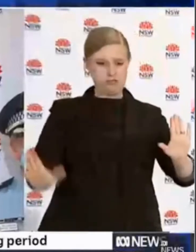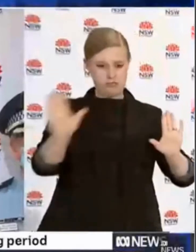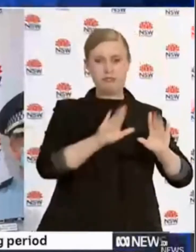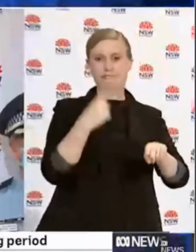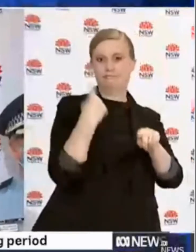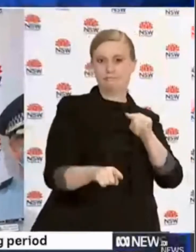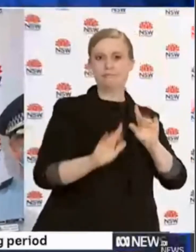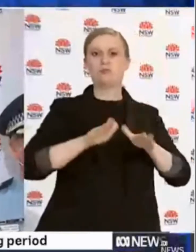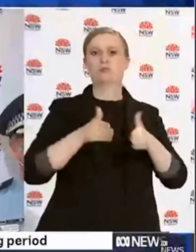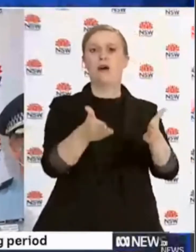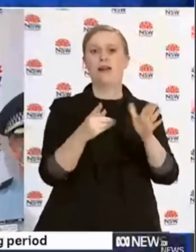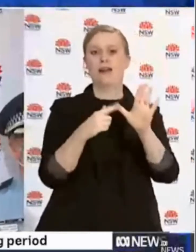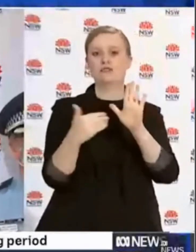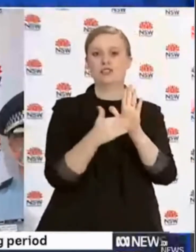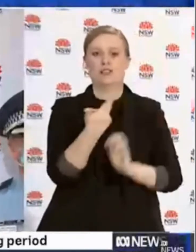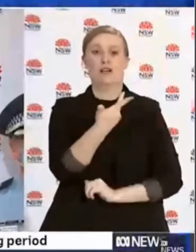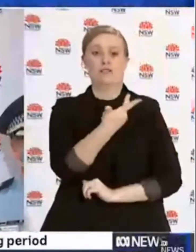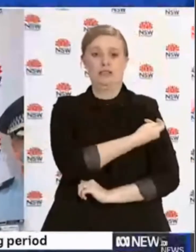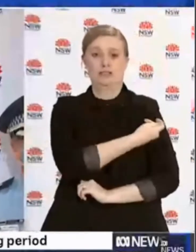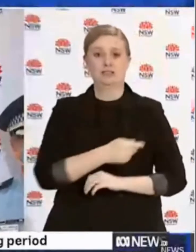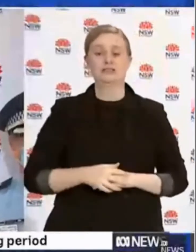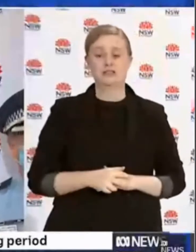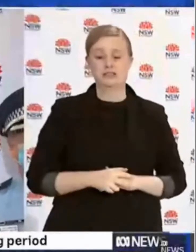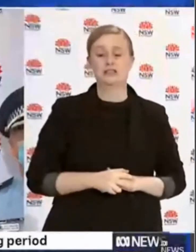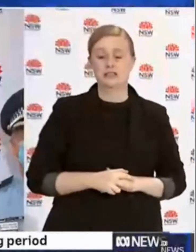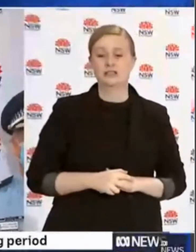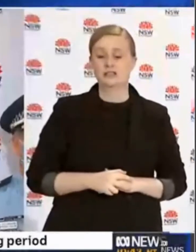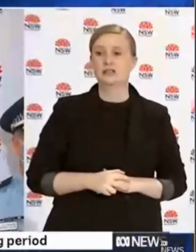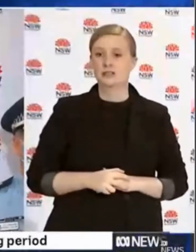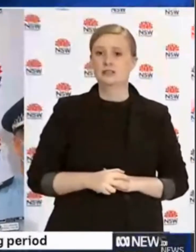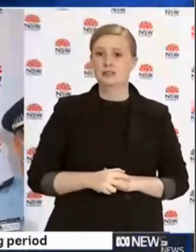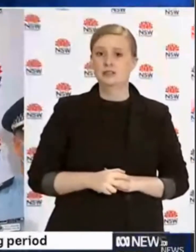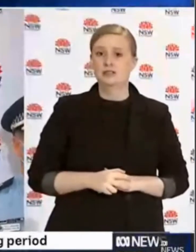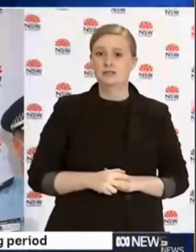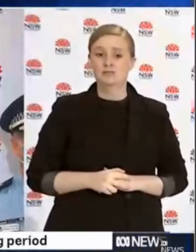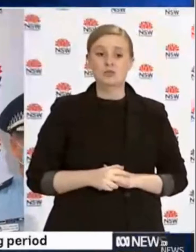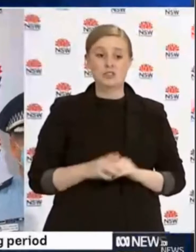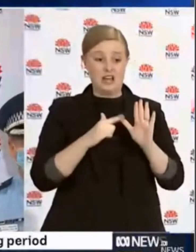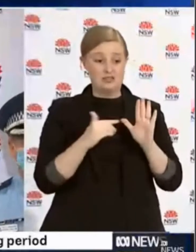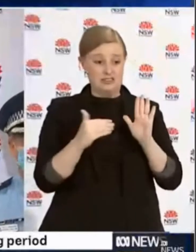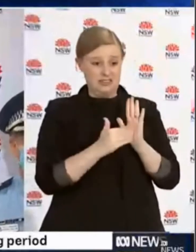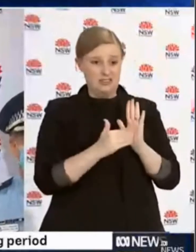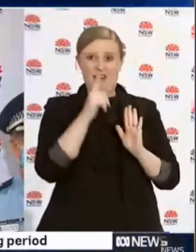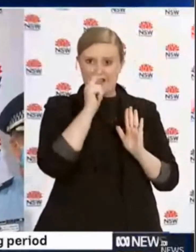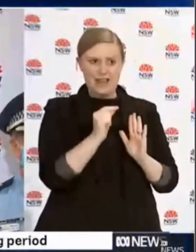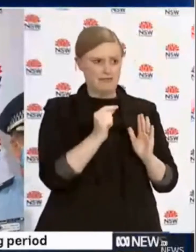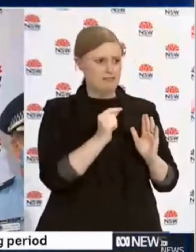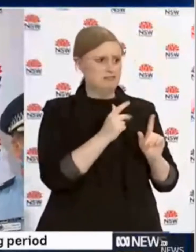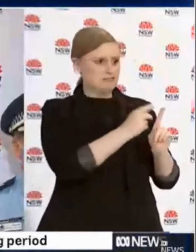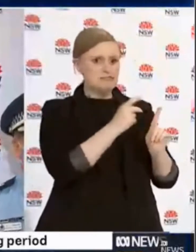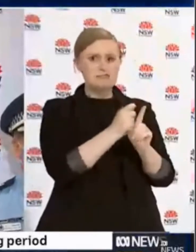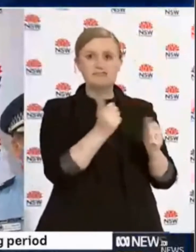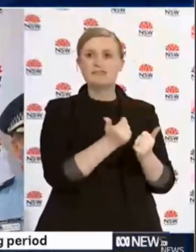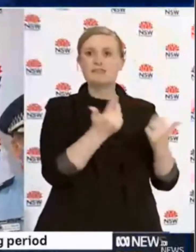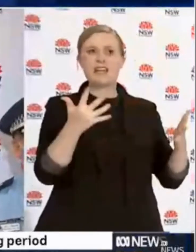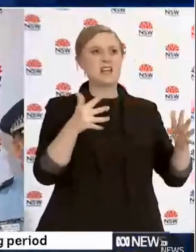the AstraZeneca, and indicated that the AstraZeneca could be used for that purpose because it would take it out to the front line, if you